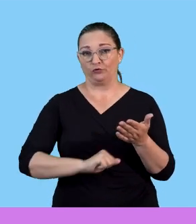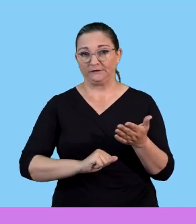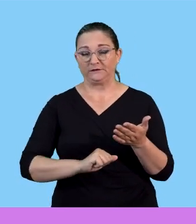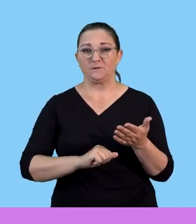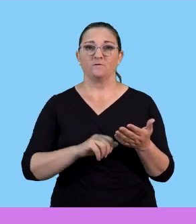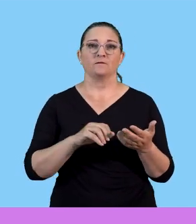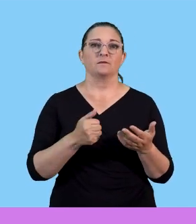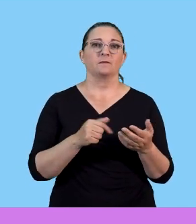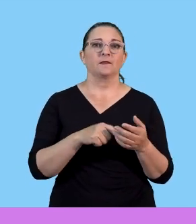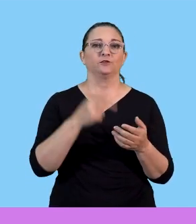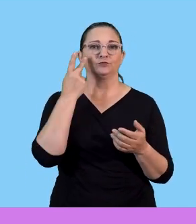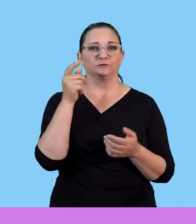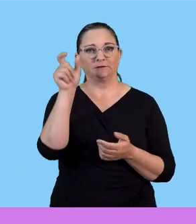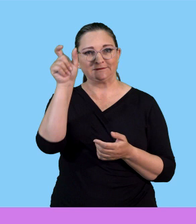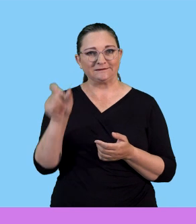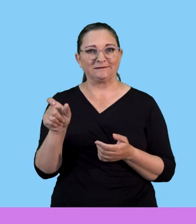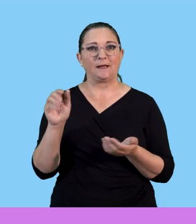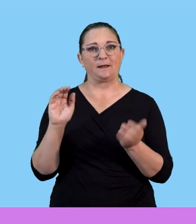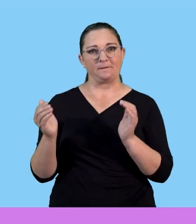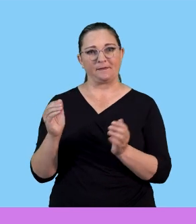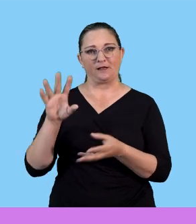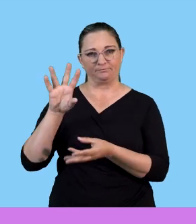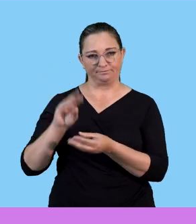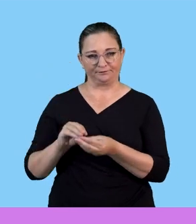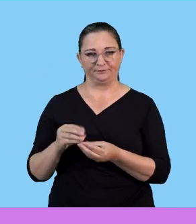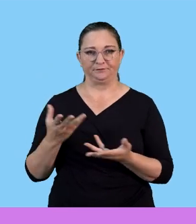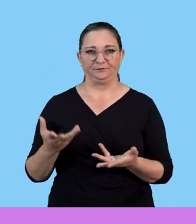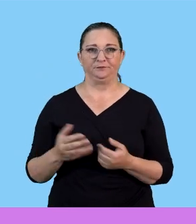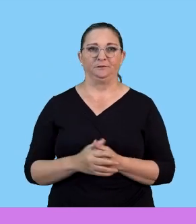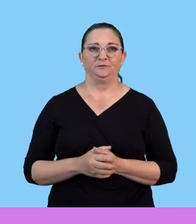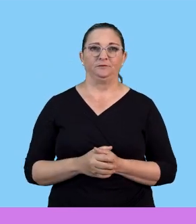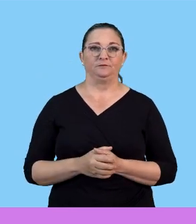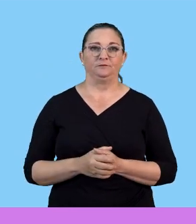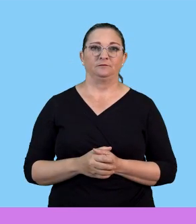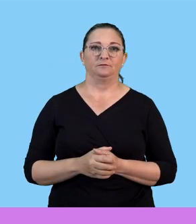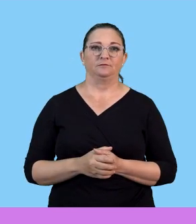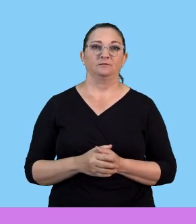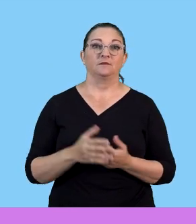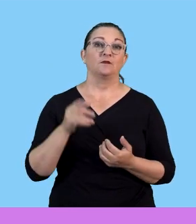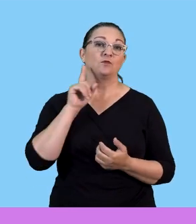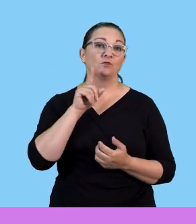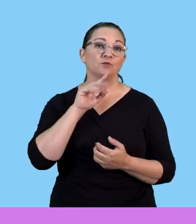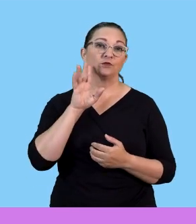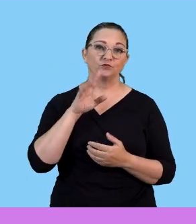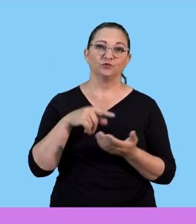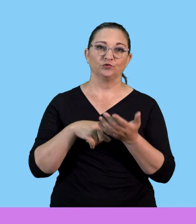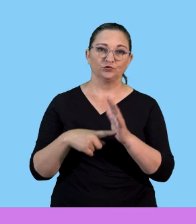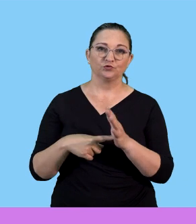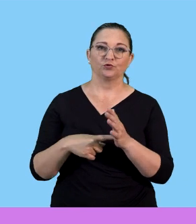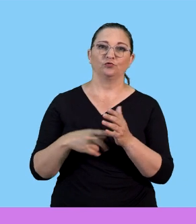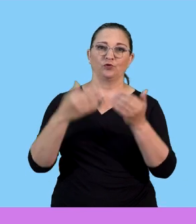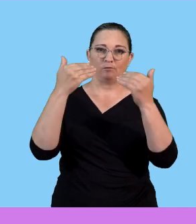debit or a credit, and then there's a column for the balance after each transaction. So it gives you a